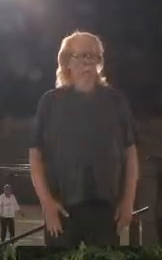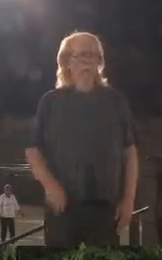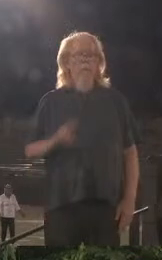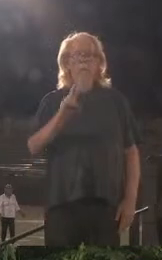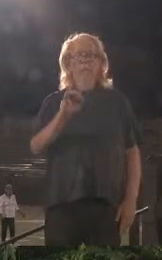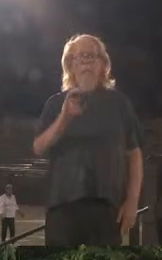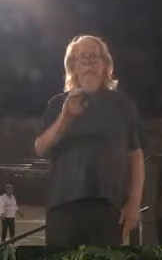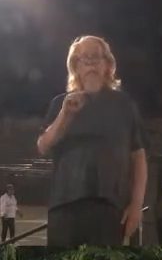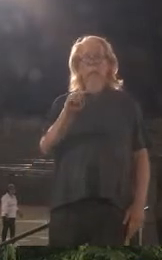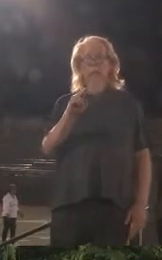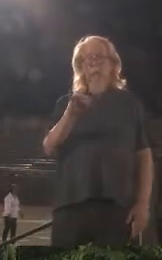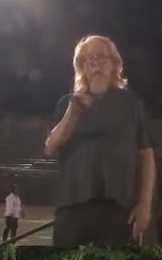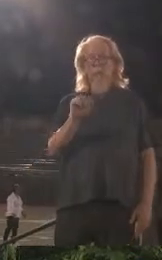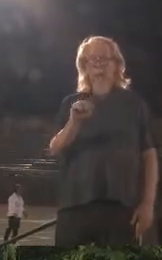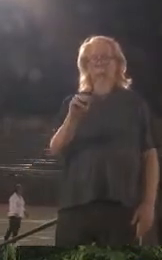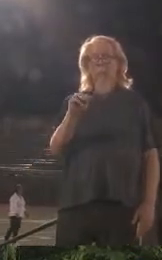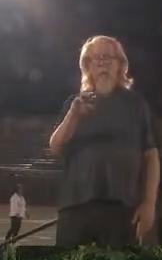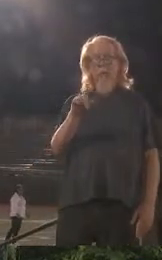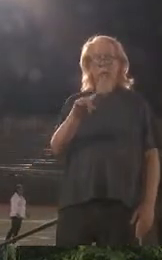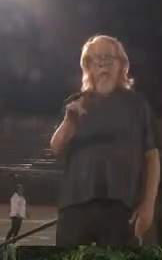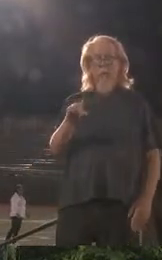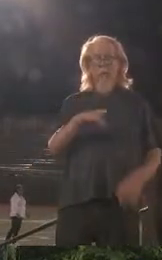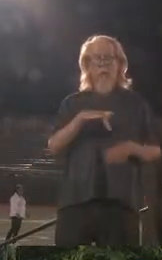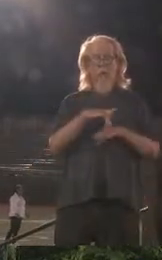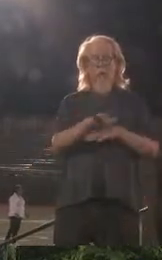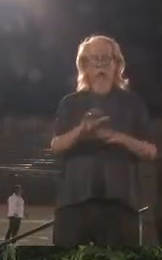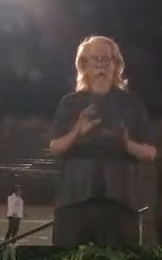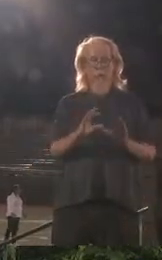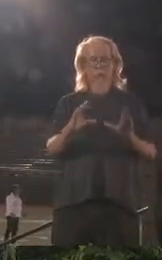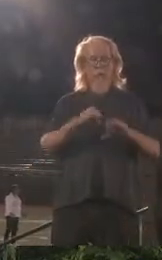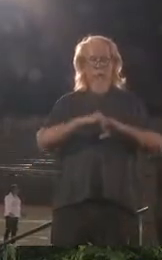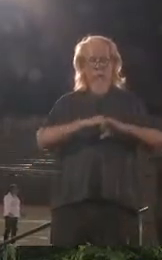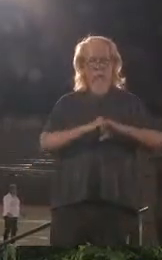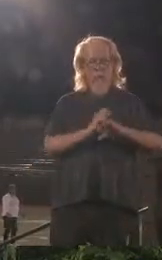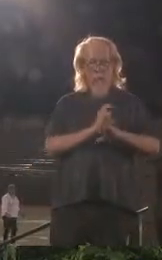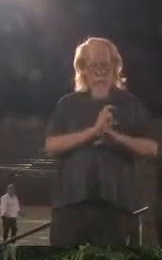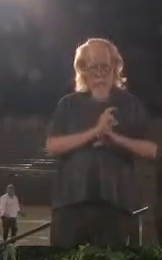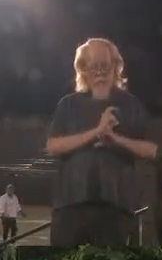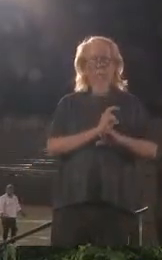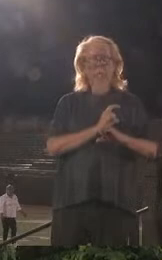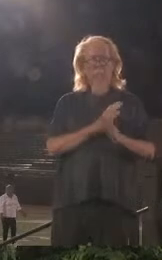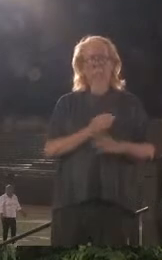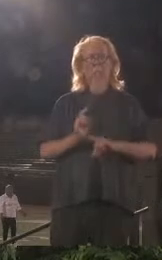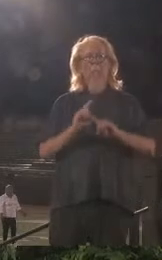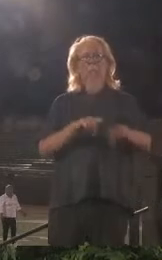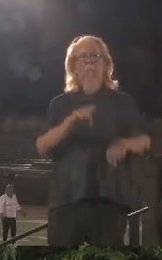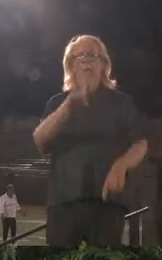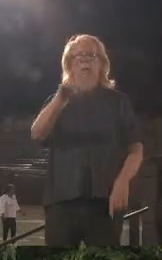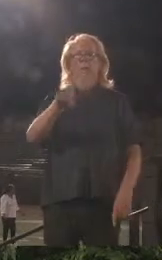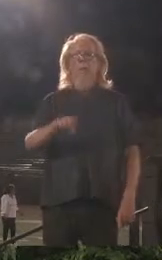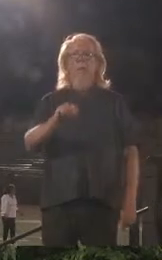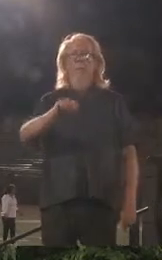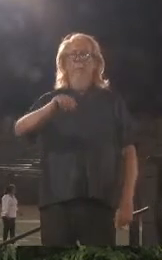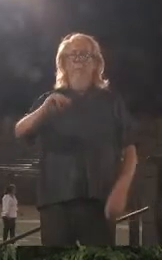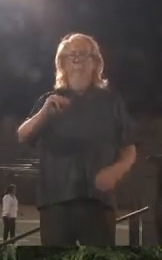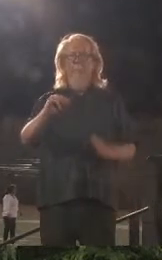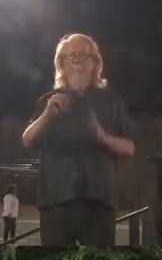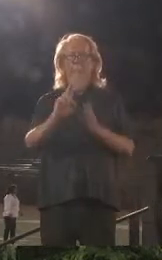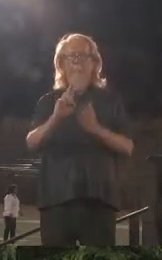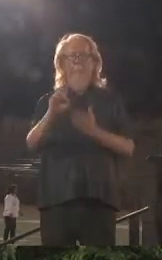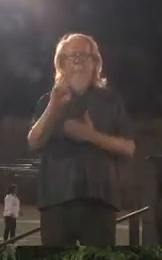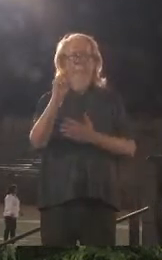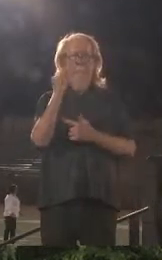Victoria Haley Martinez earned a certification as a security officer and will be attending Texas A&M University at San Antonio.